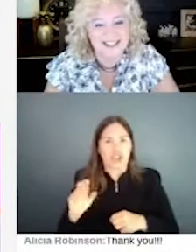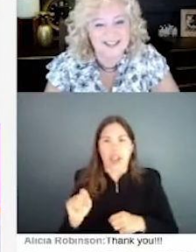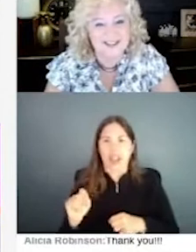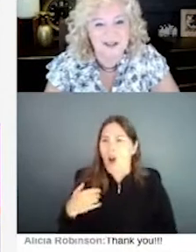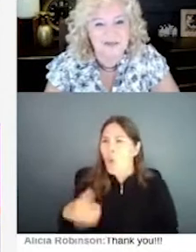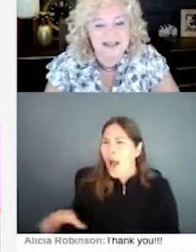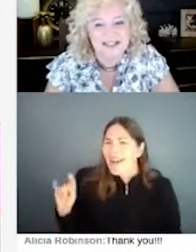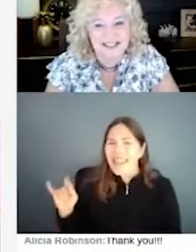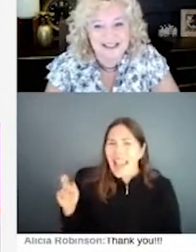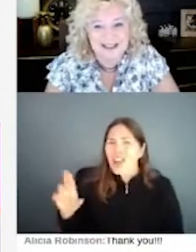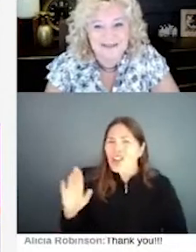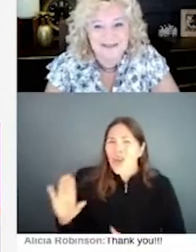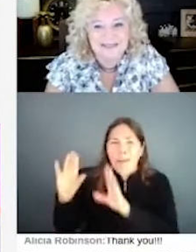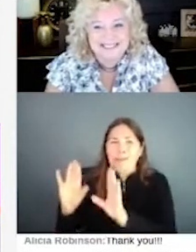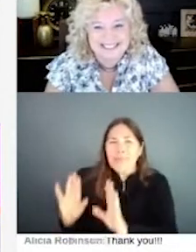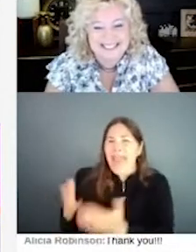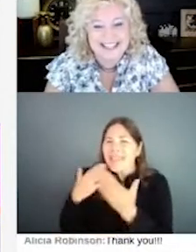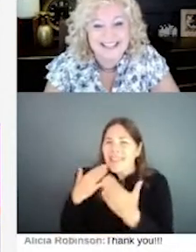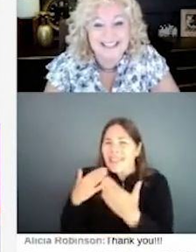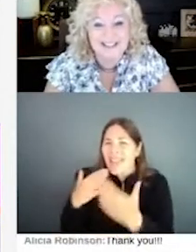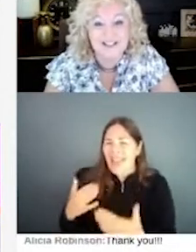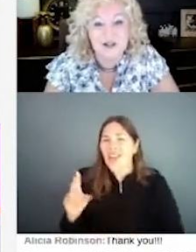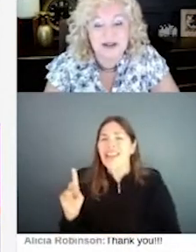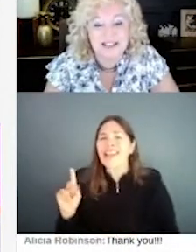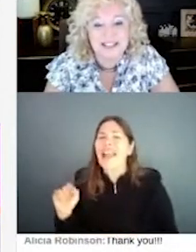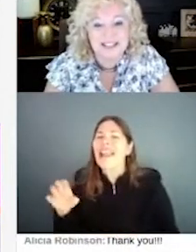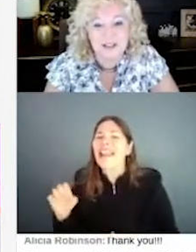Tanner, you're amazing. Thank you. Dennis, you're